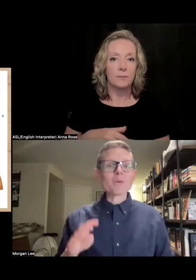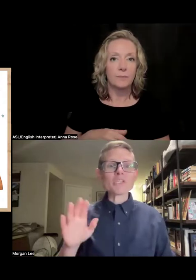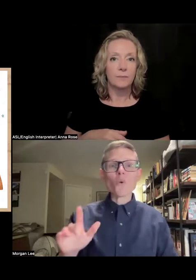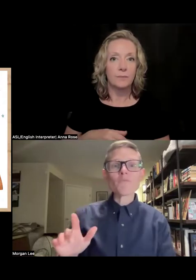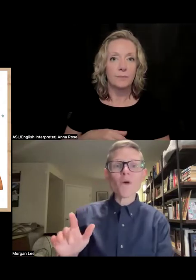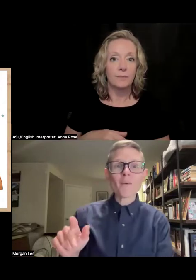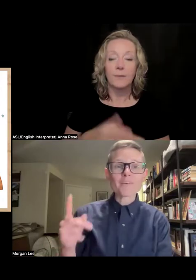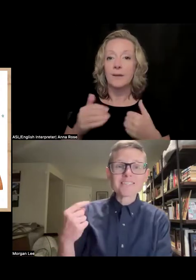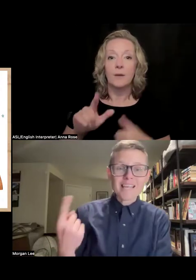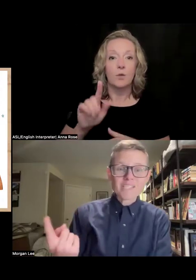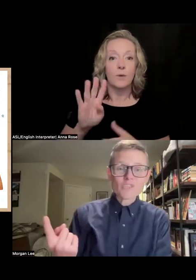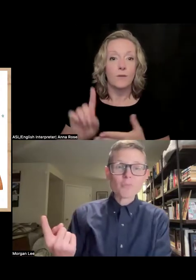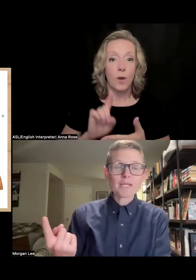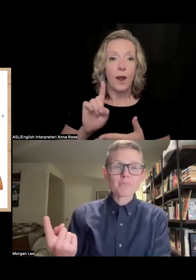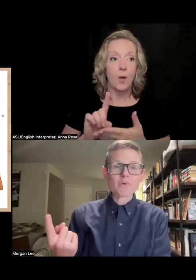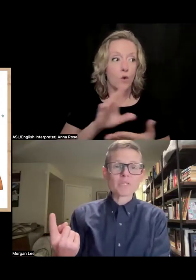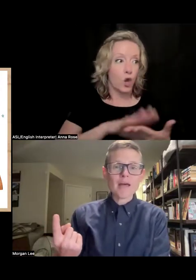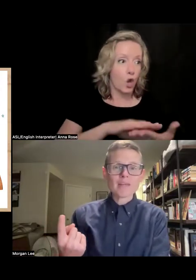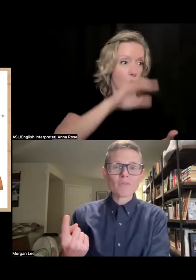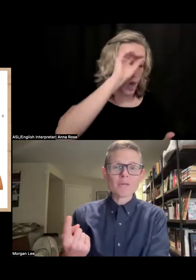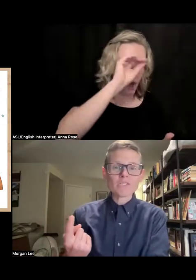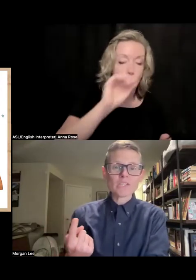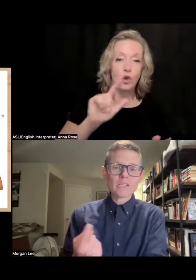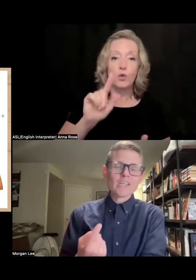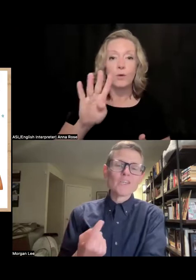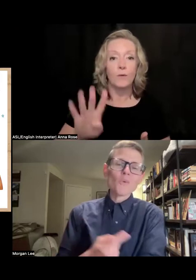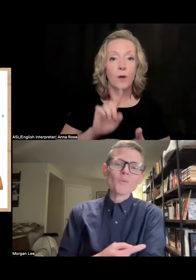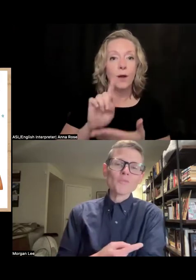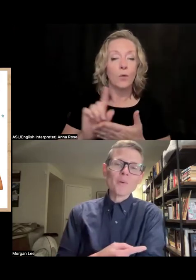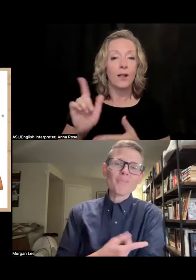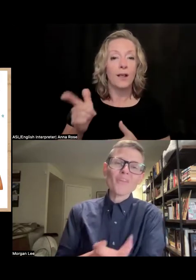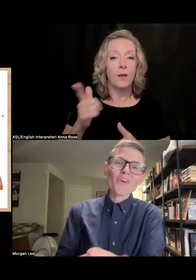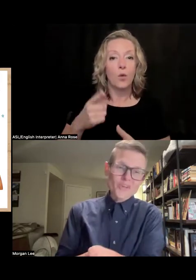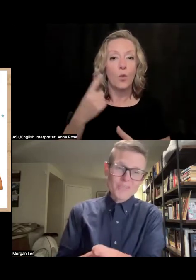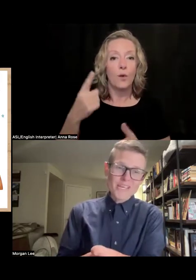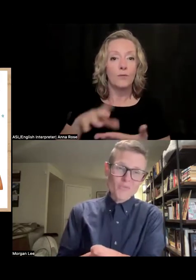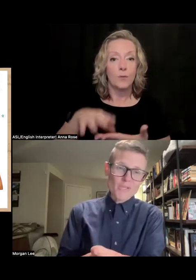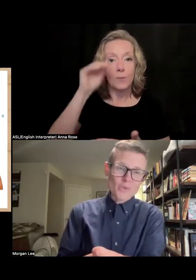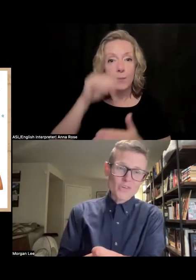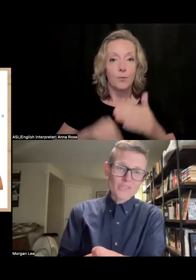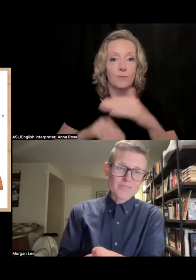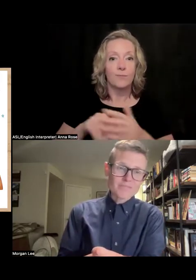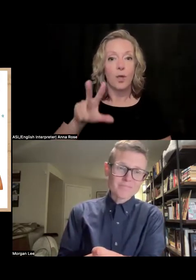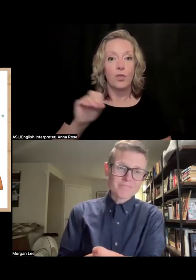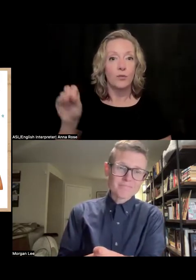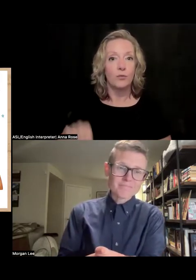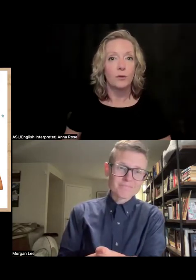If it's been 24 hours since you've been exposed to that information, you only remember 30% of what you